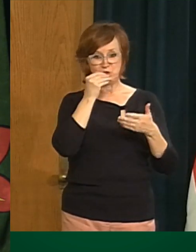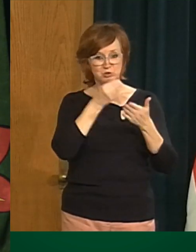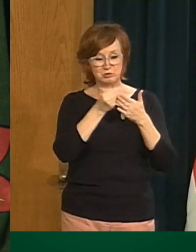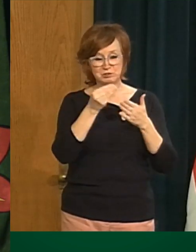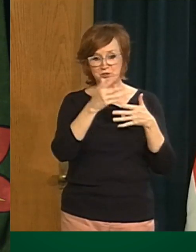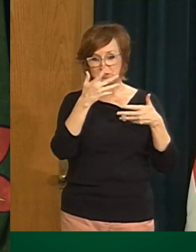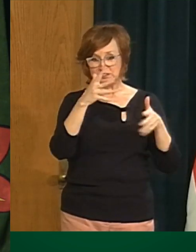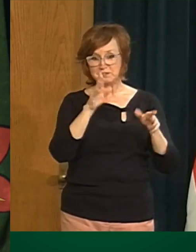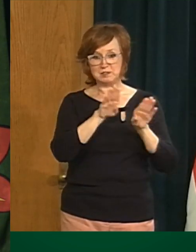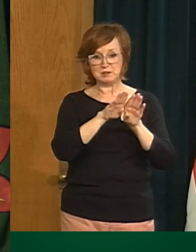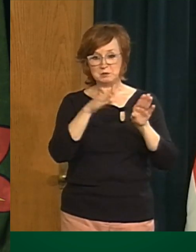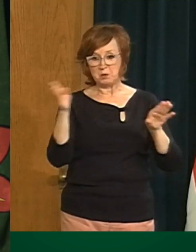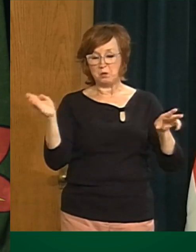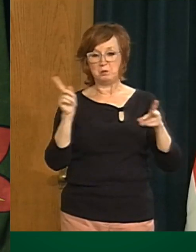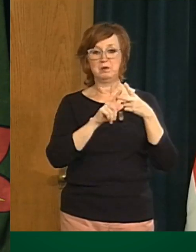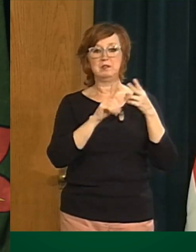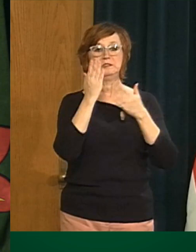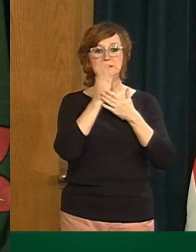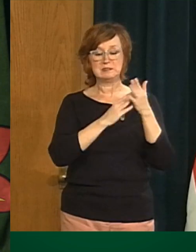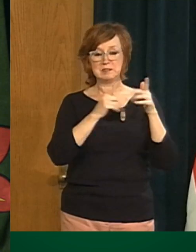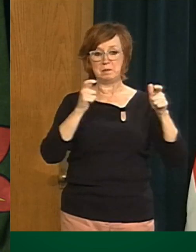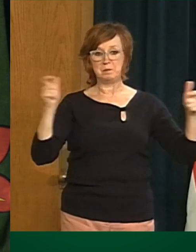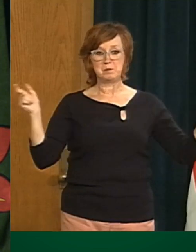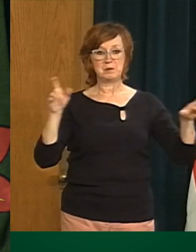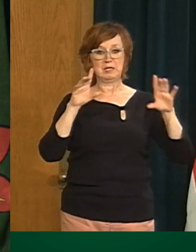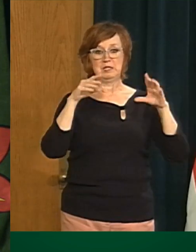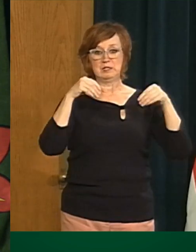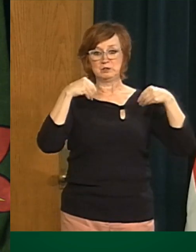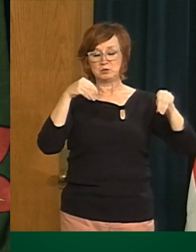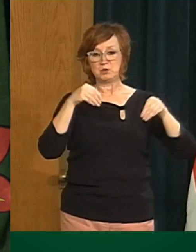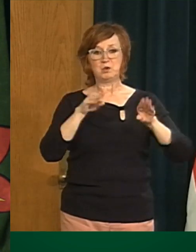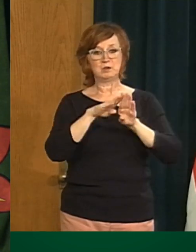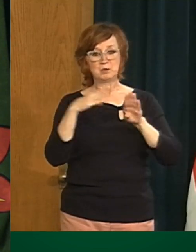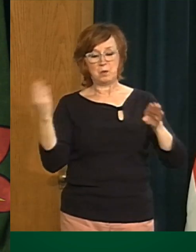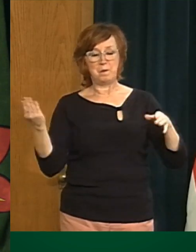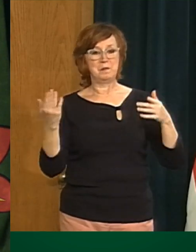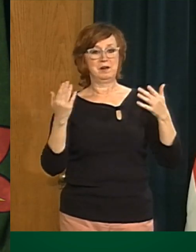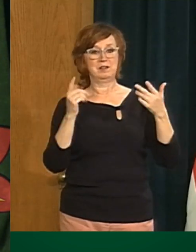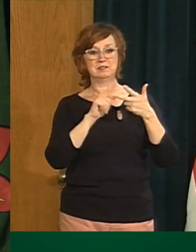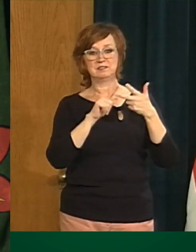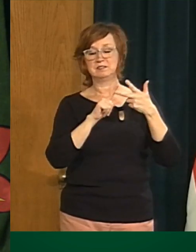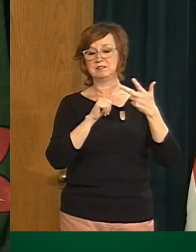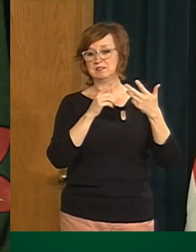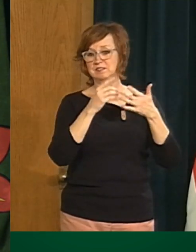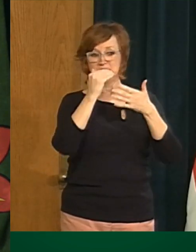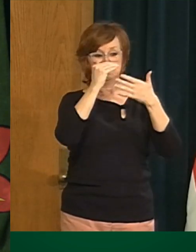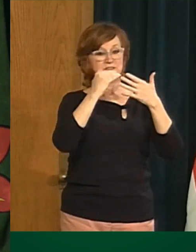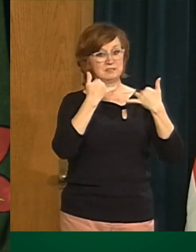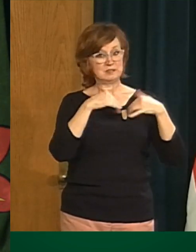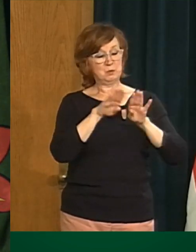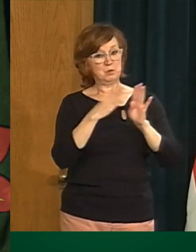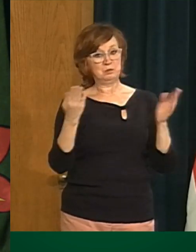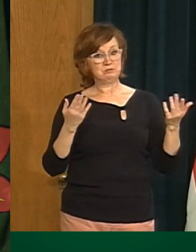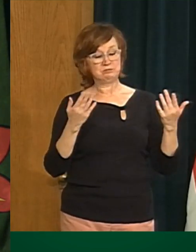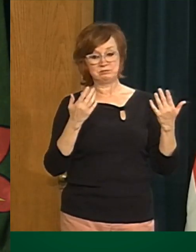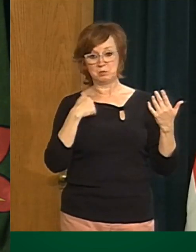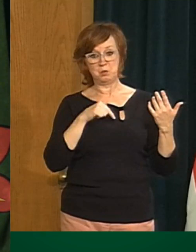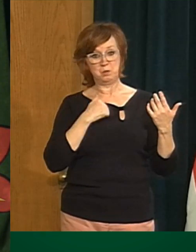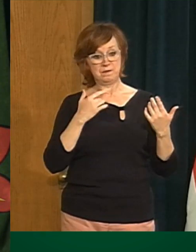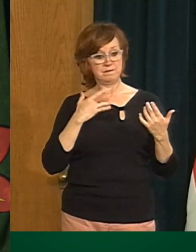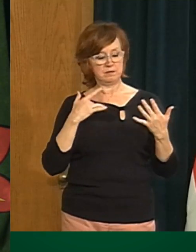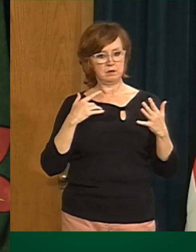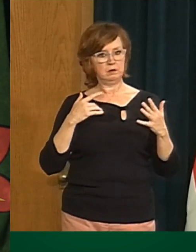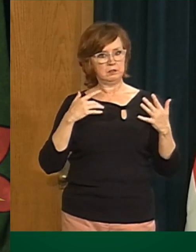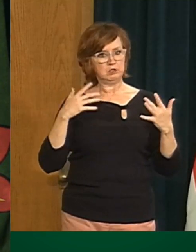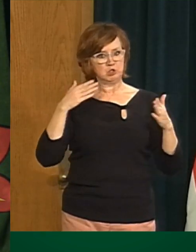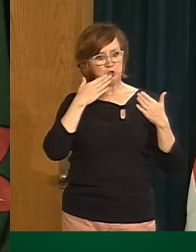curve in their communities. So we have the greatest faith that employers, employees, and customers will continue